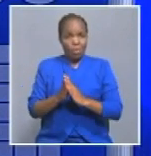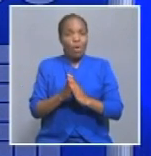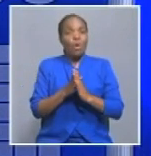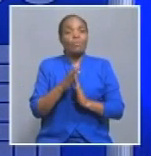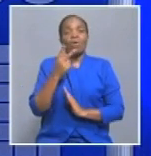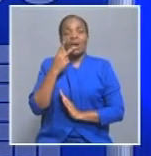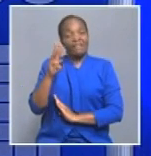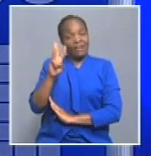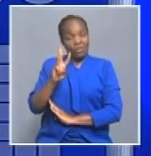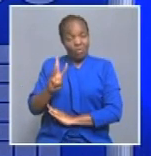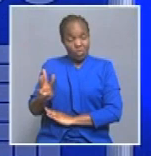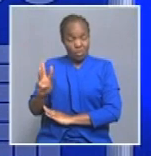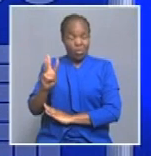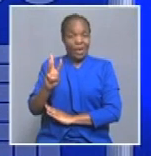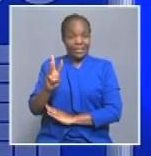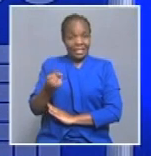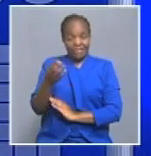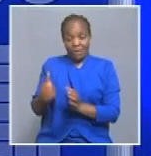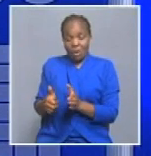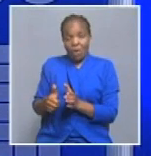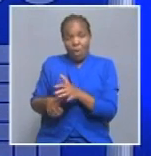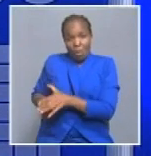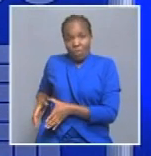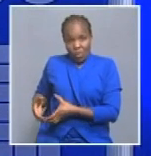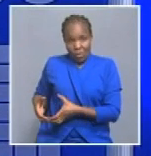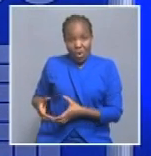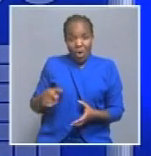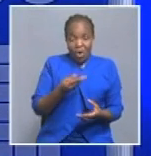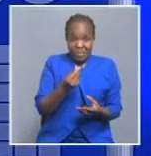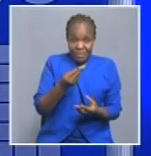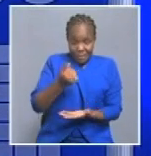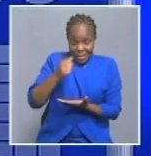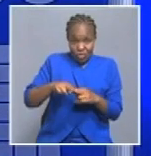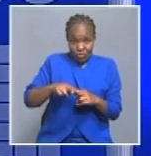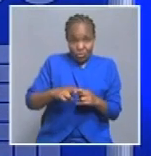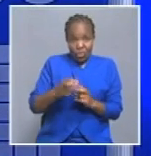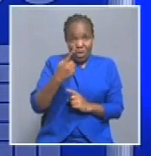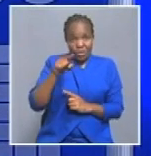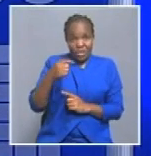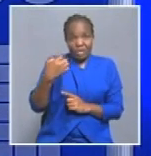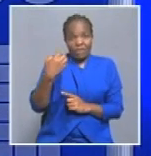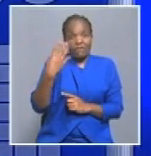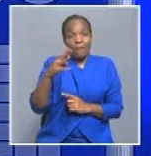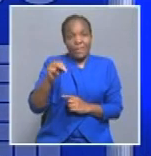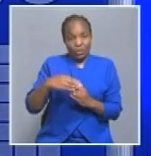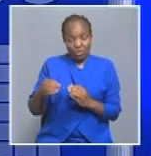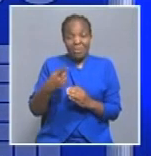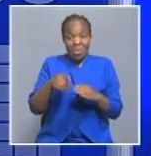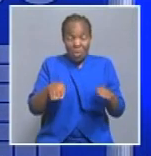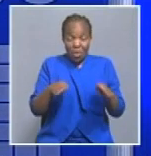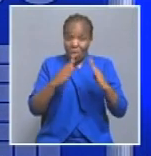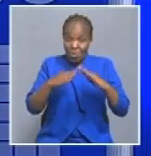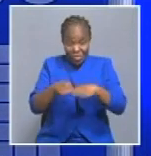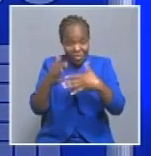community in the Kavango West region at a cost of 1.4 million Namibian dollars. Constructed houses have no toilets,